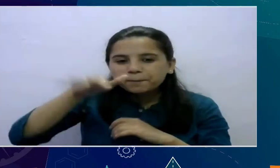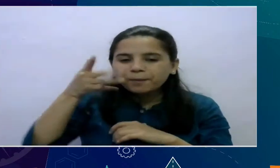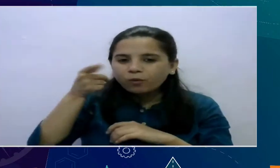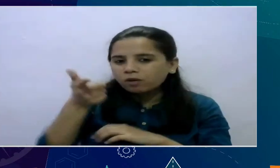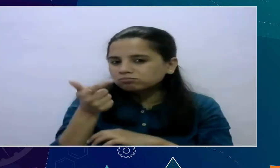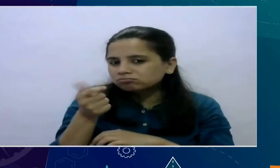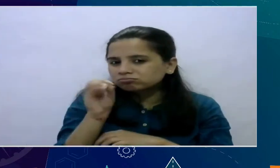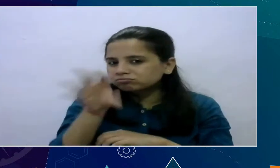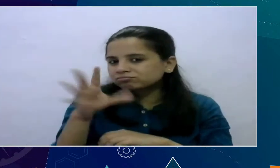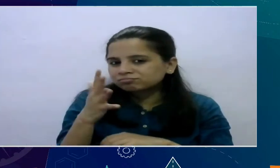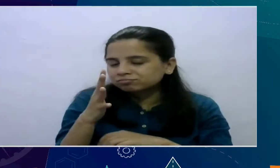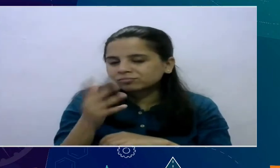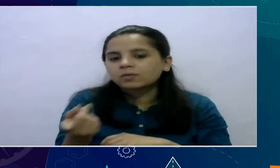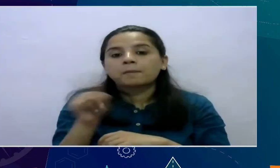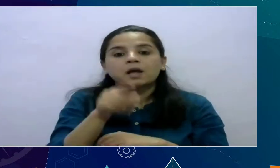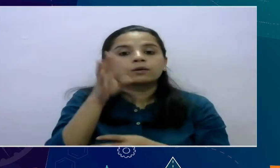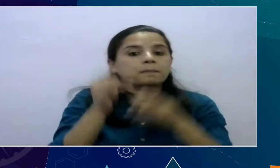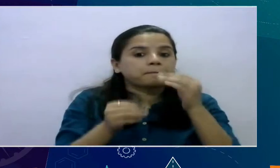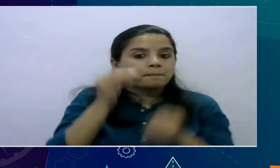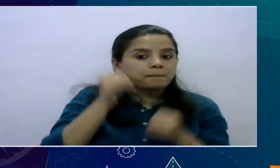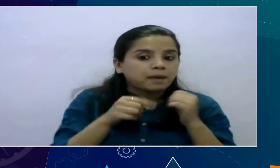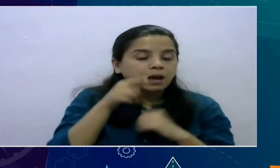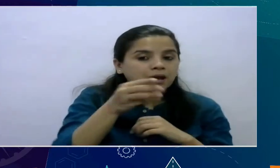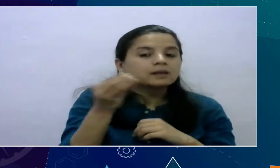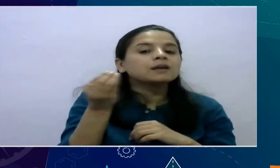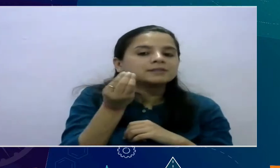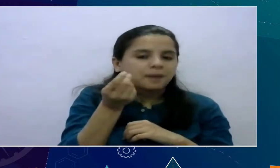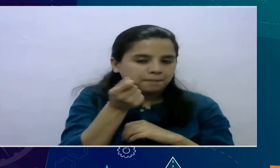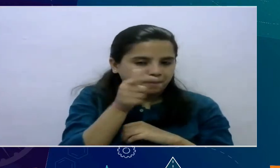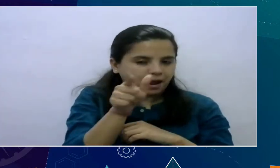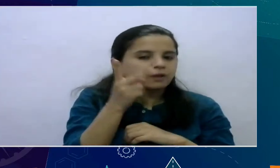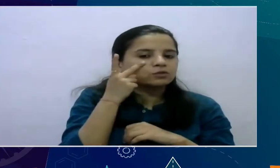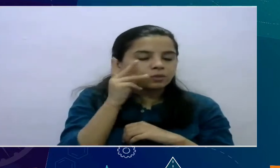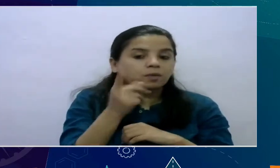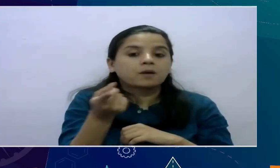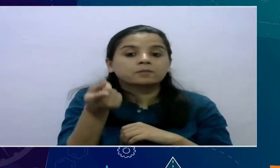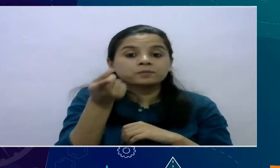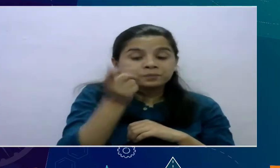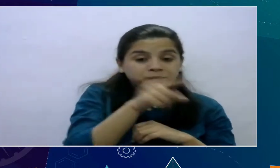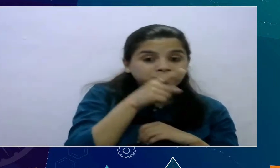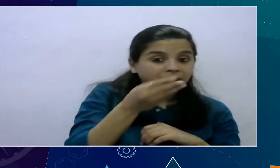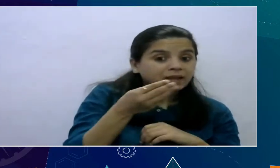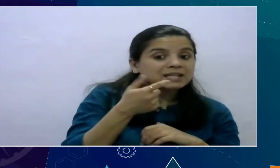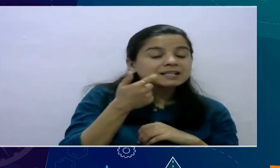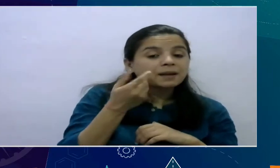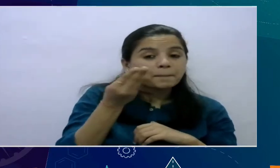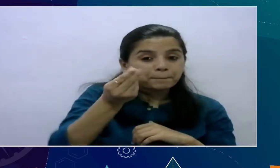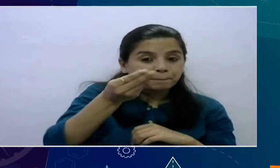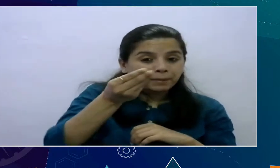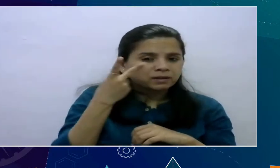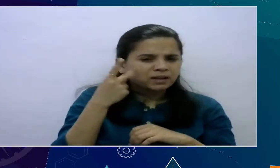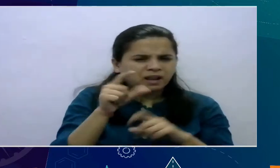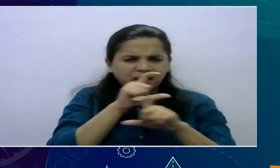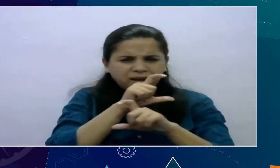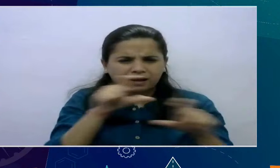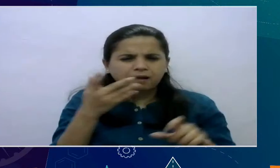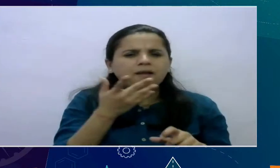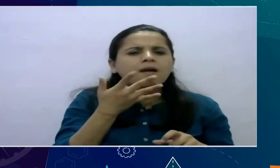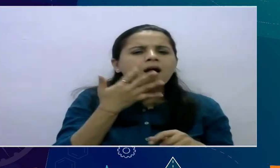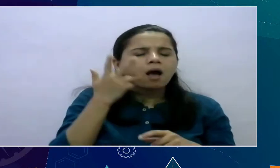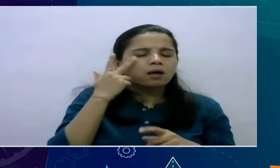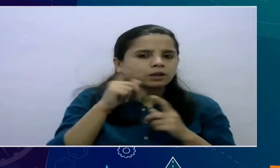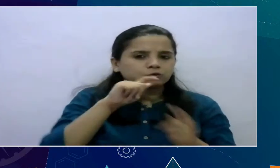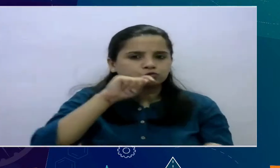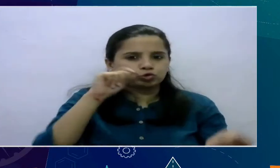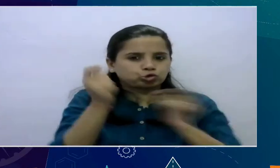through the colloid, it showed its presence. And when it was passing through a suspension, clearly the light thief